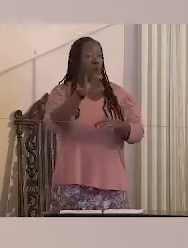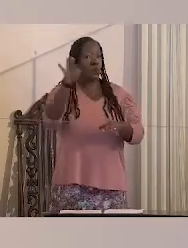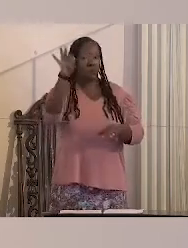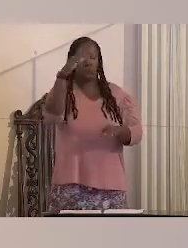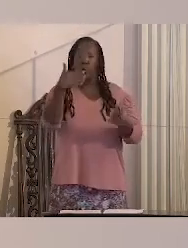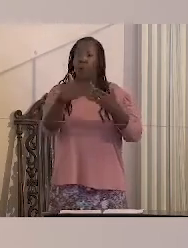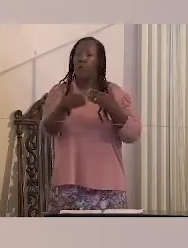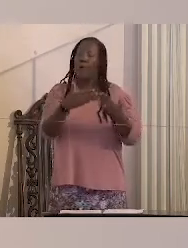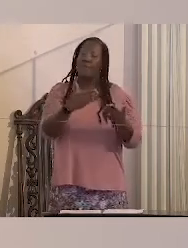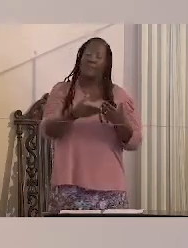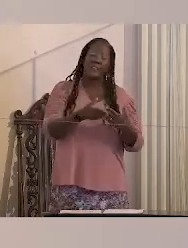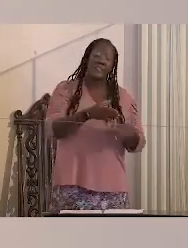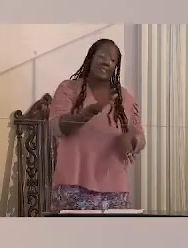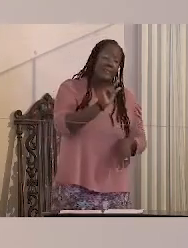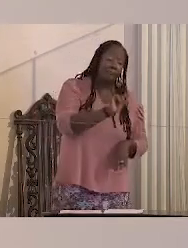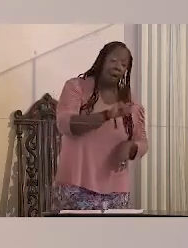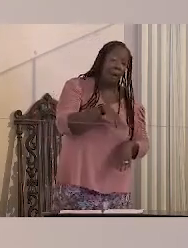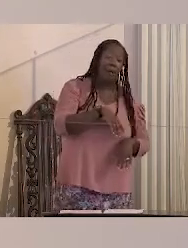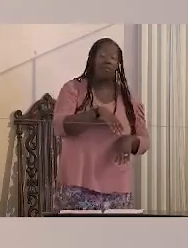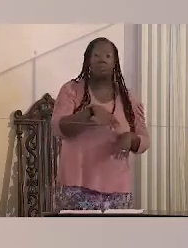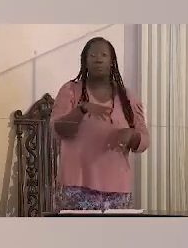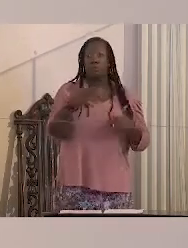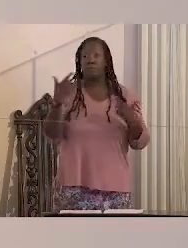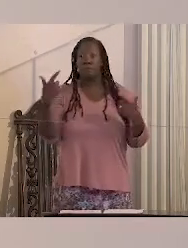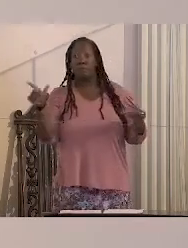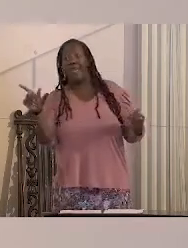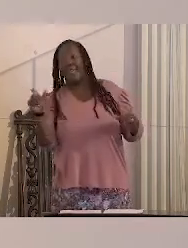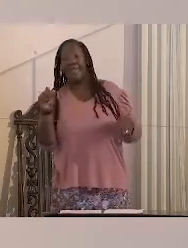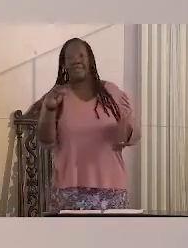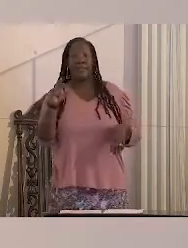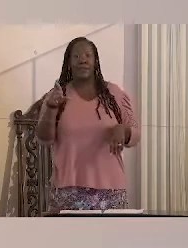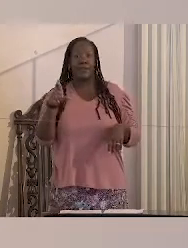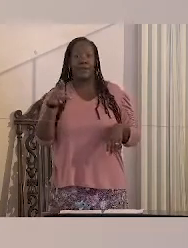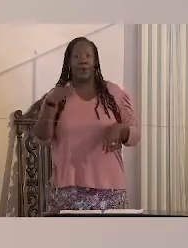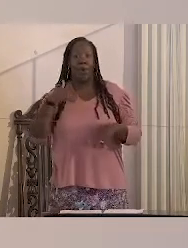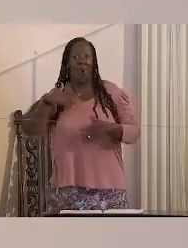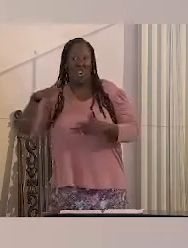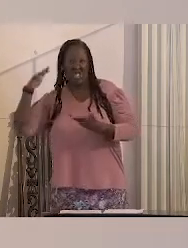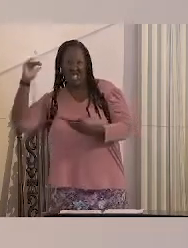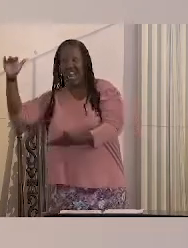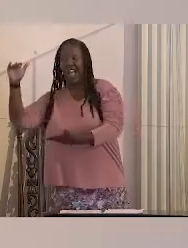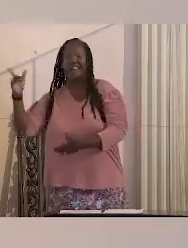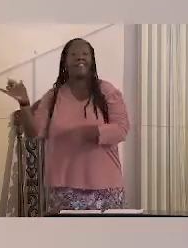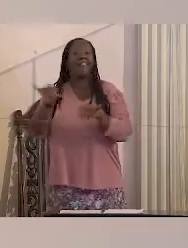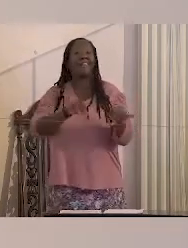small, grande, or venti.